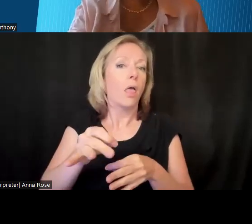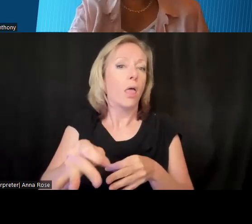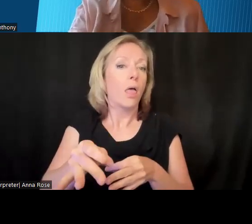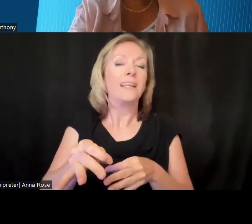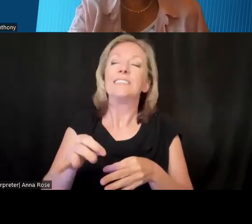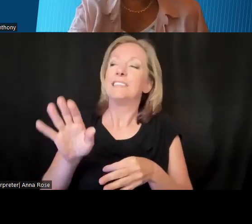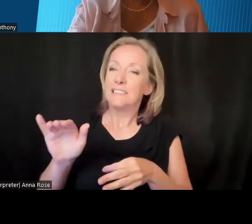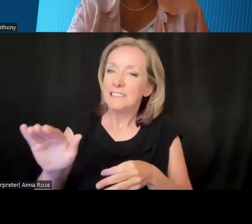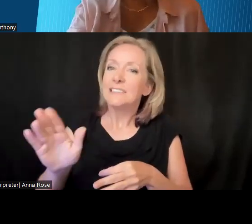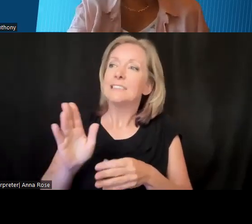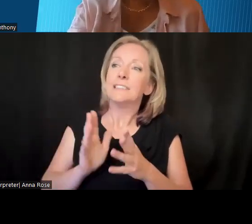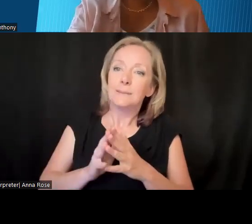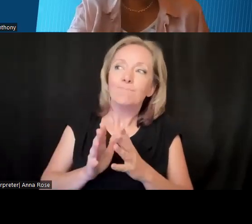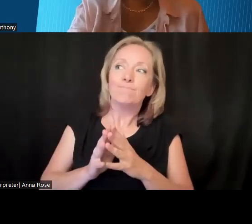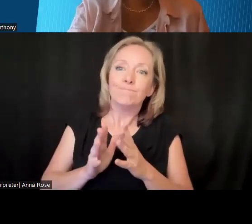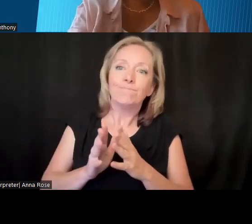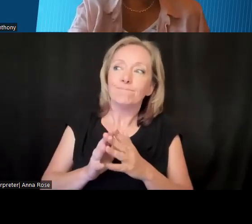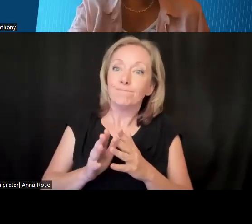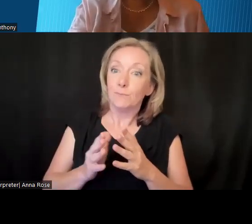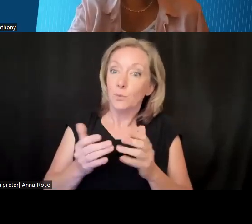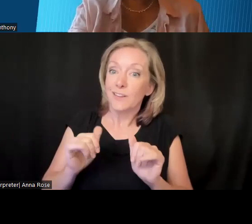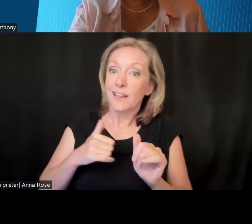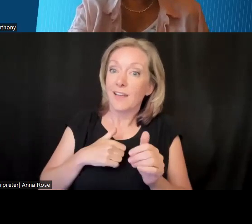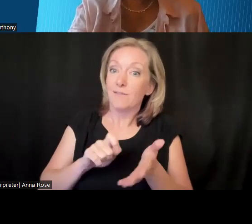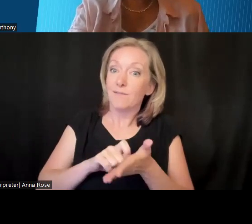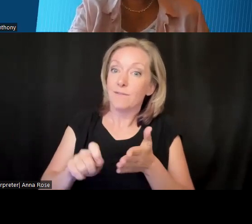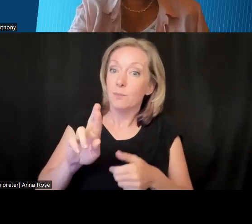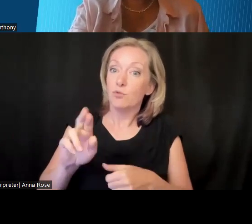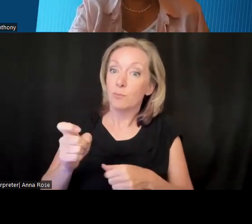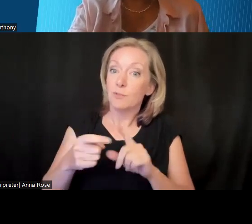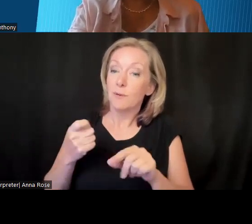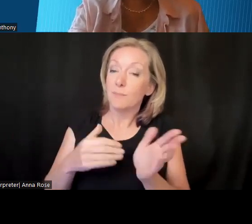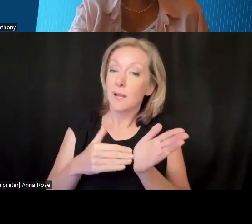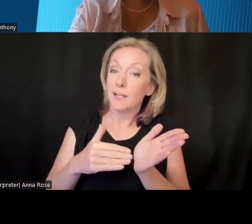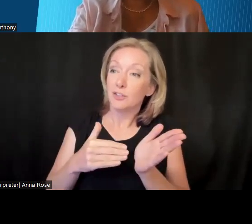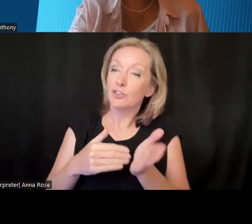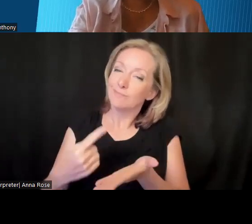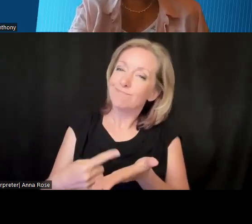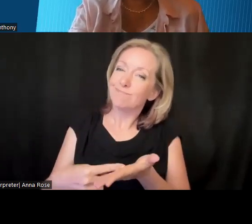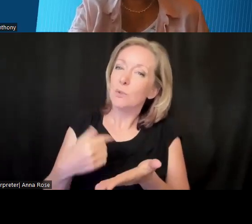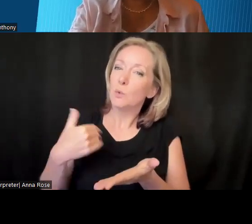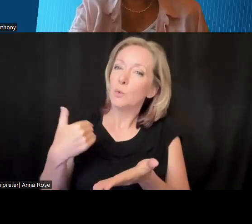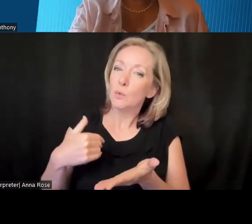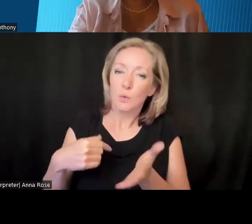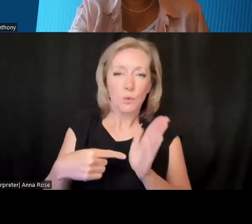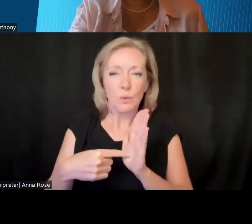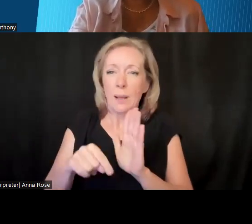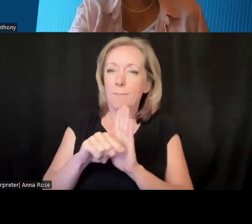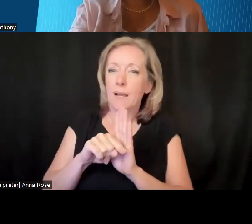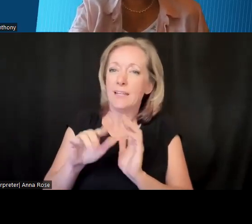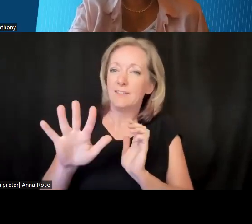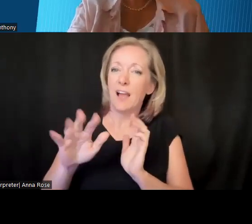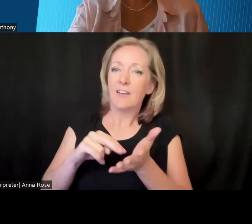that follow-up to say, do you have that prescription, and really talk to them about, this kid is a -5. That really means